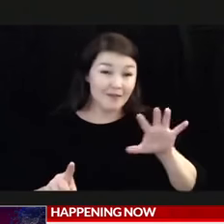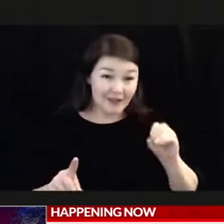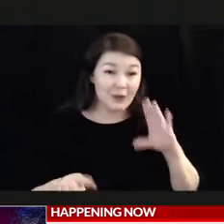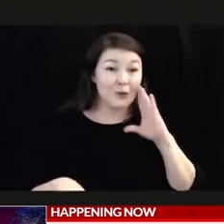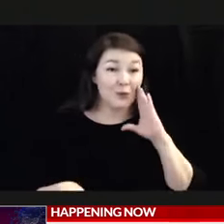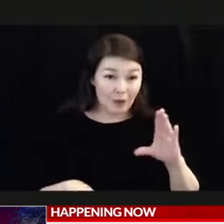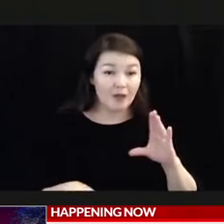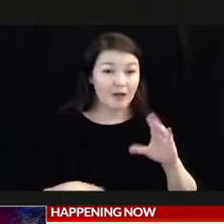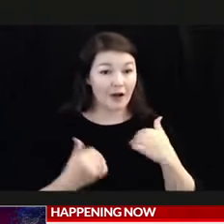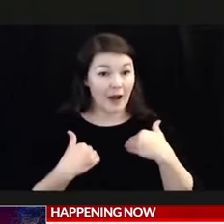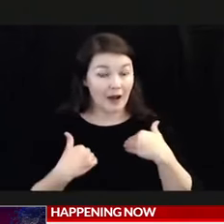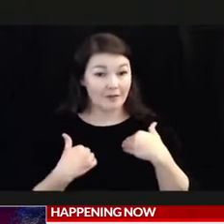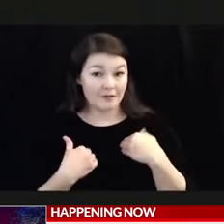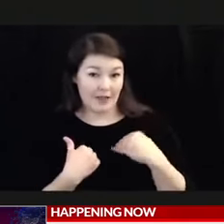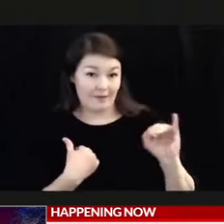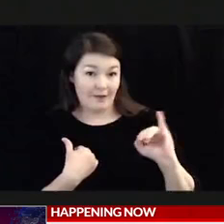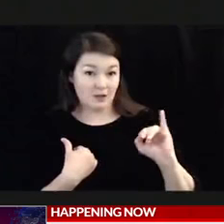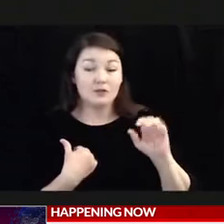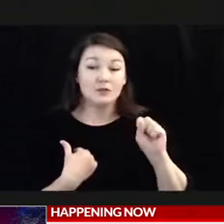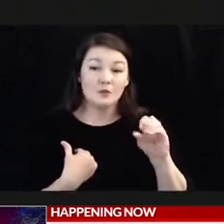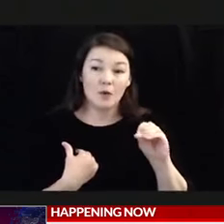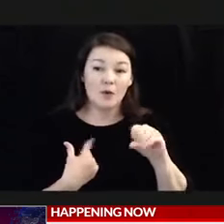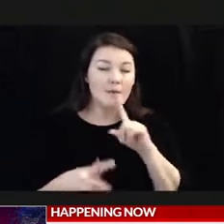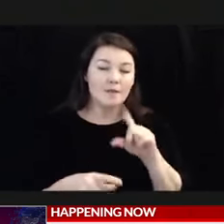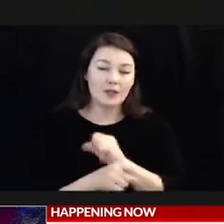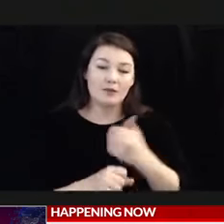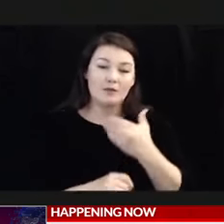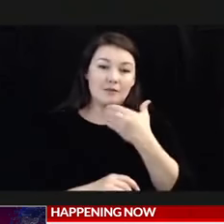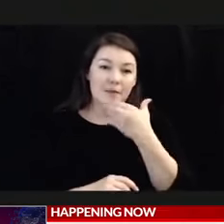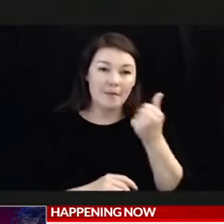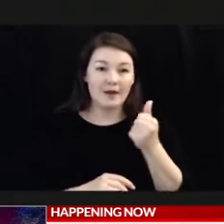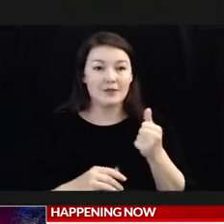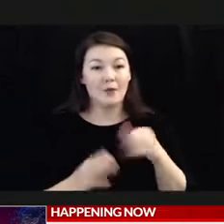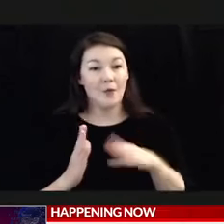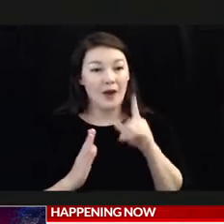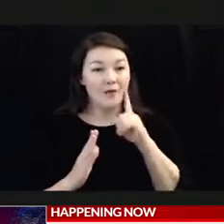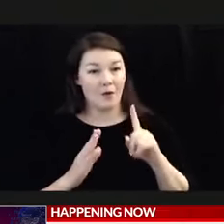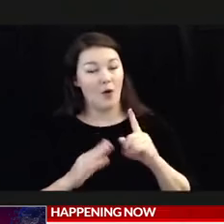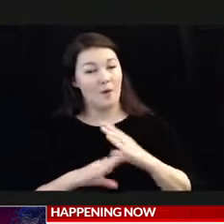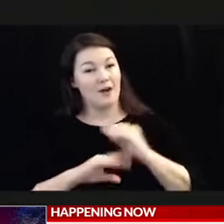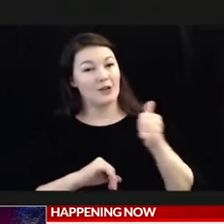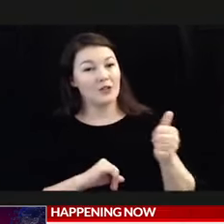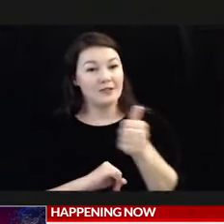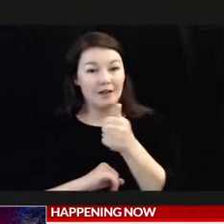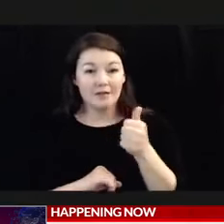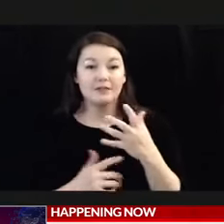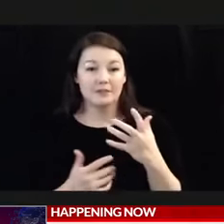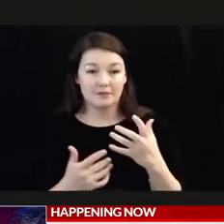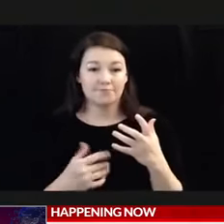way that you can protect yourself is to get vaccinated. I'm sorry, could I just clarify? Sure. When you said about